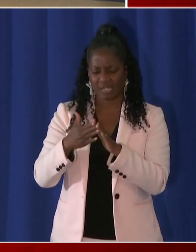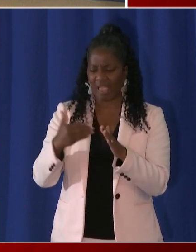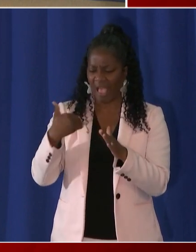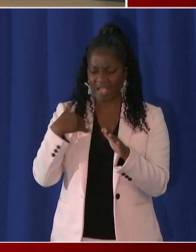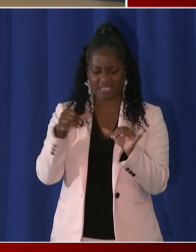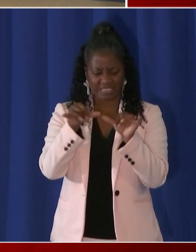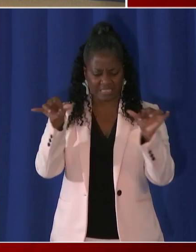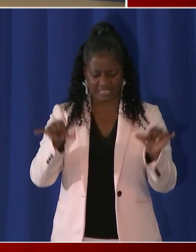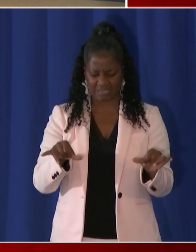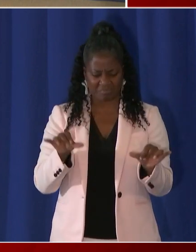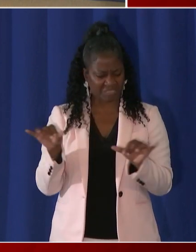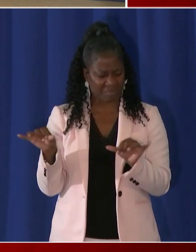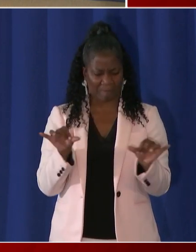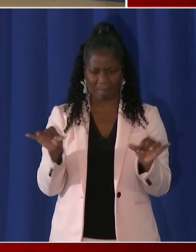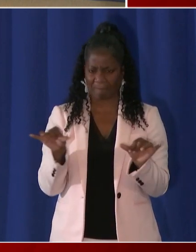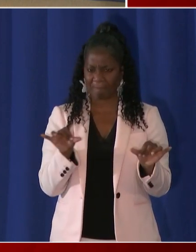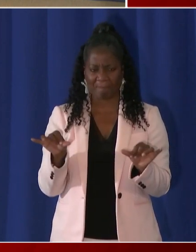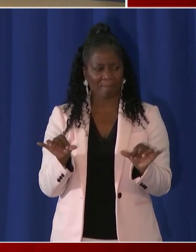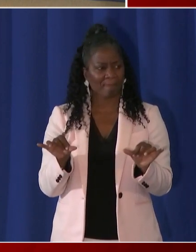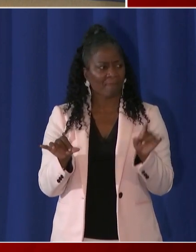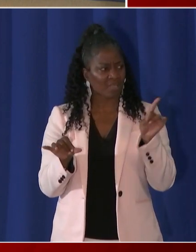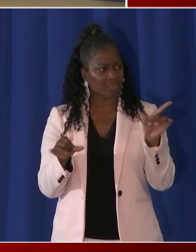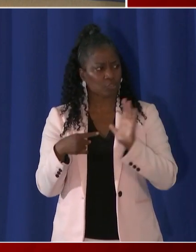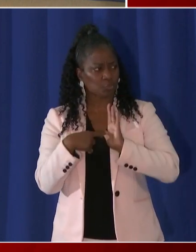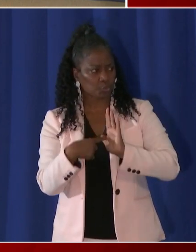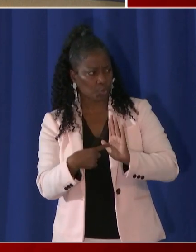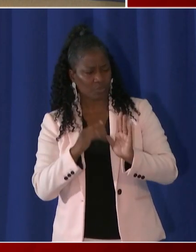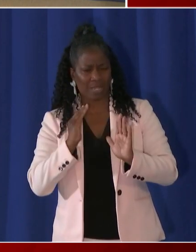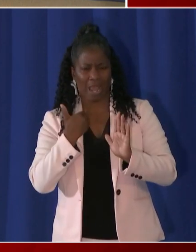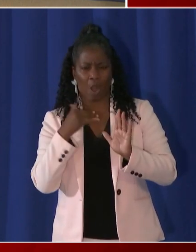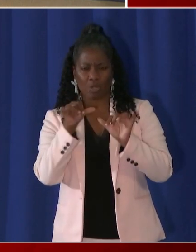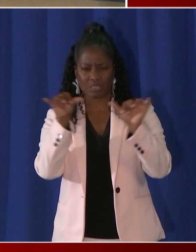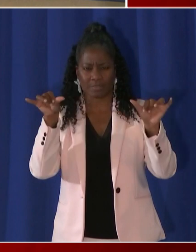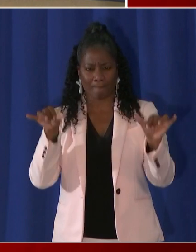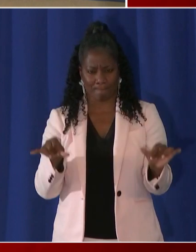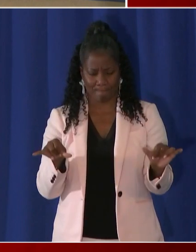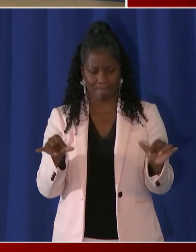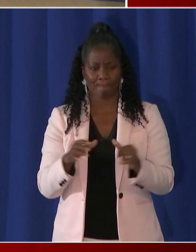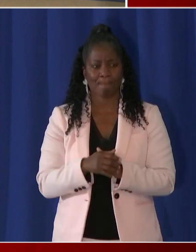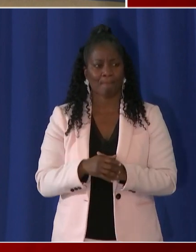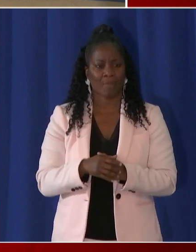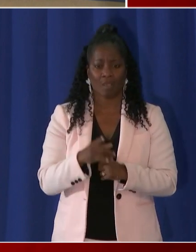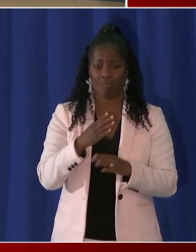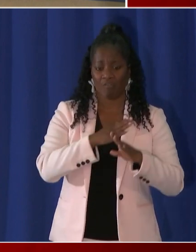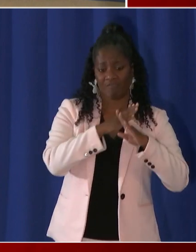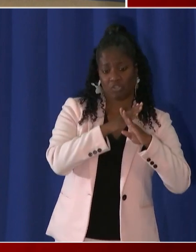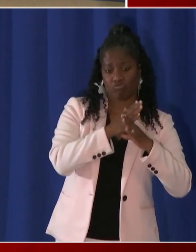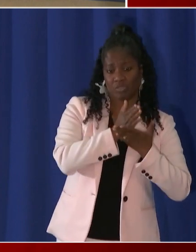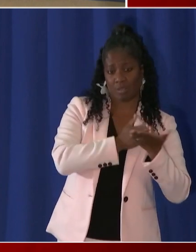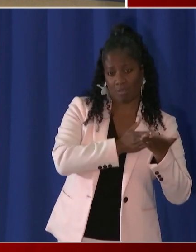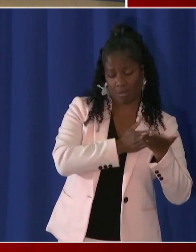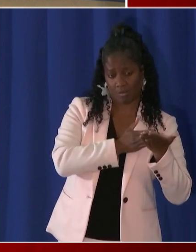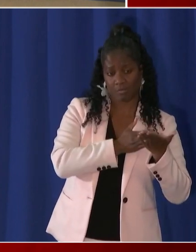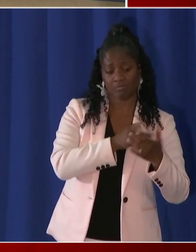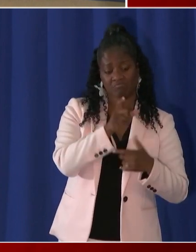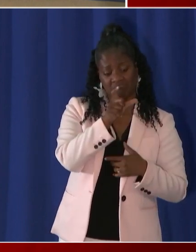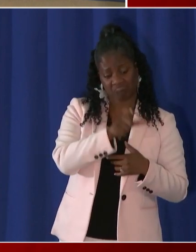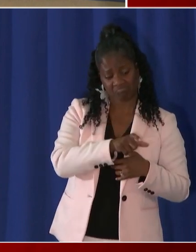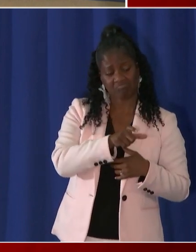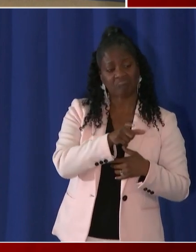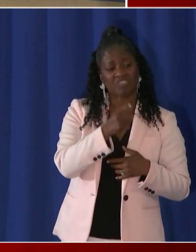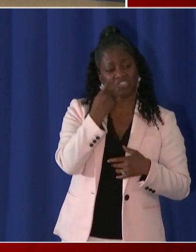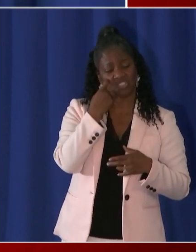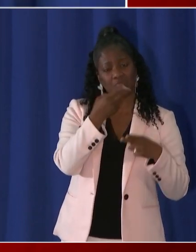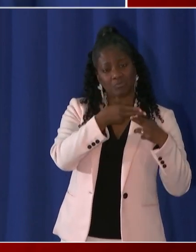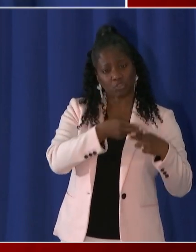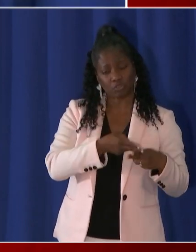an ecosystem like this. This is a depiction of what our ecosystem looks like right now. You have a prevention side, which the mayor just